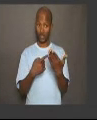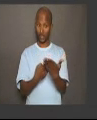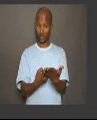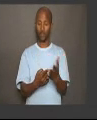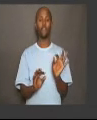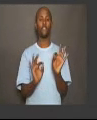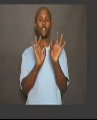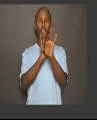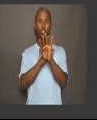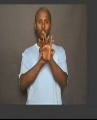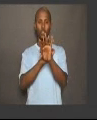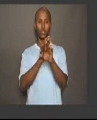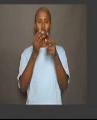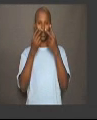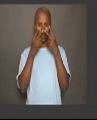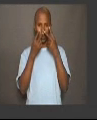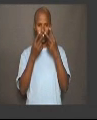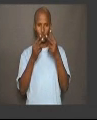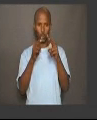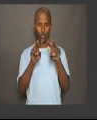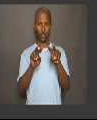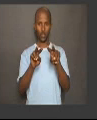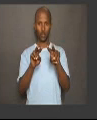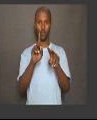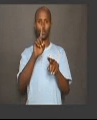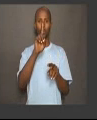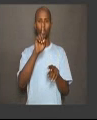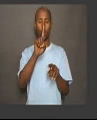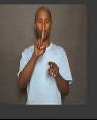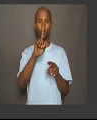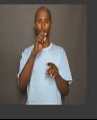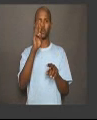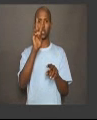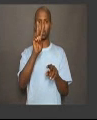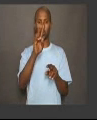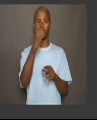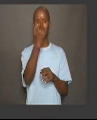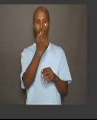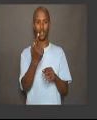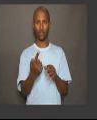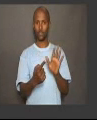function would look something like one of these two graphs.